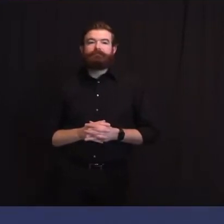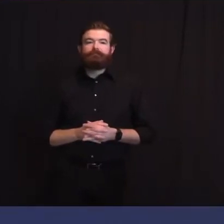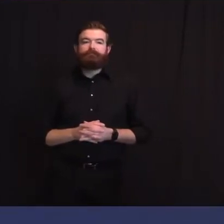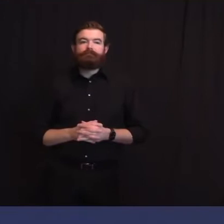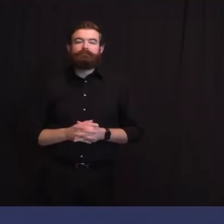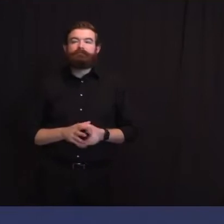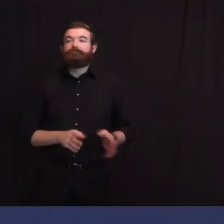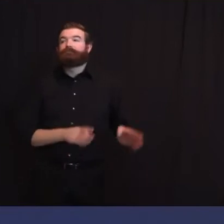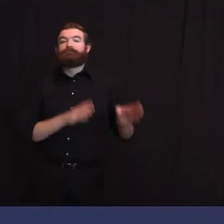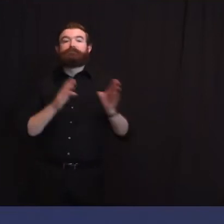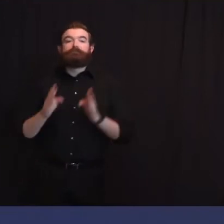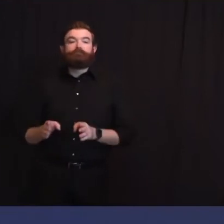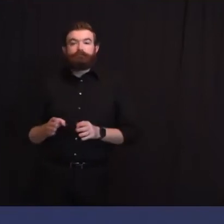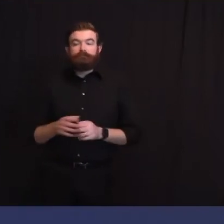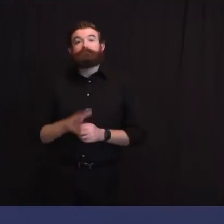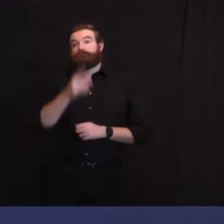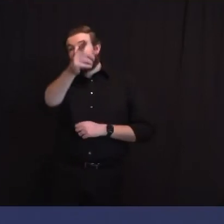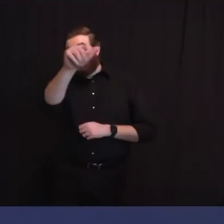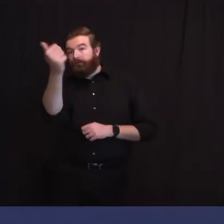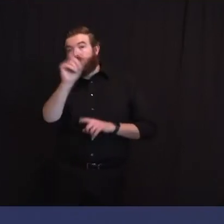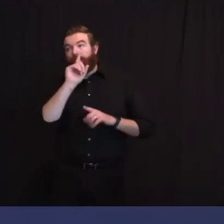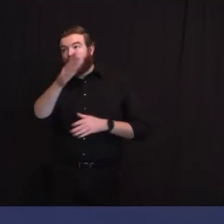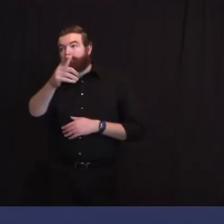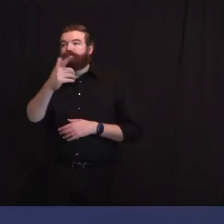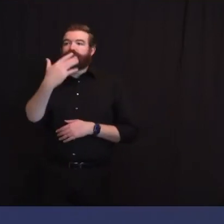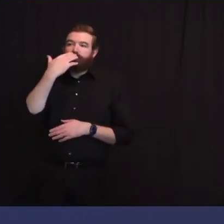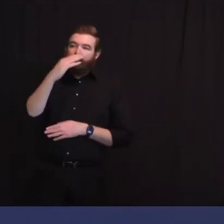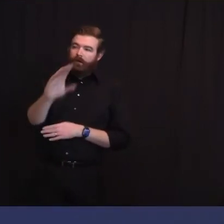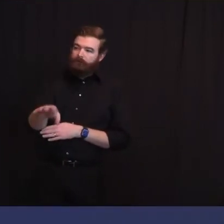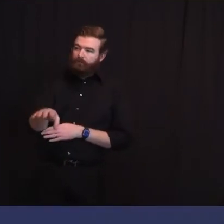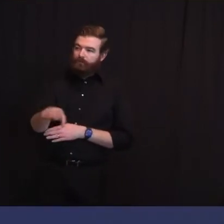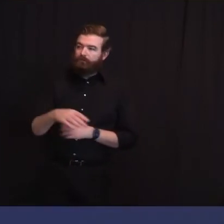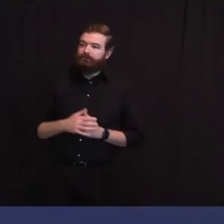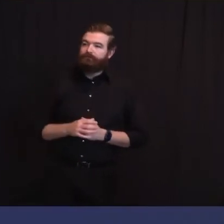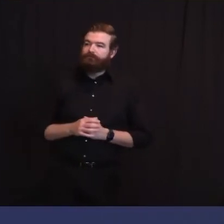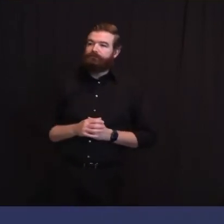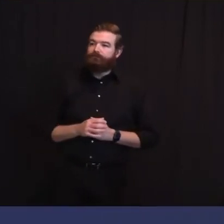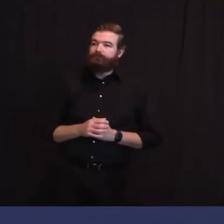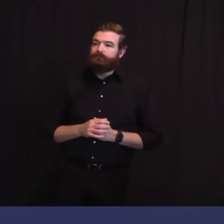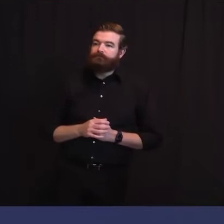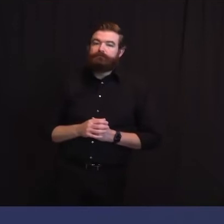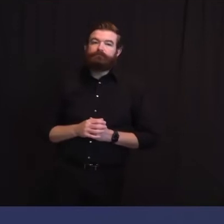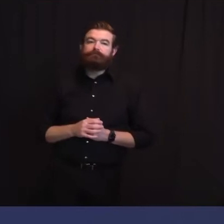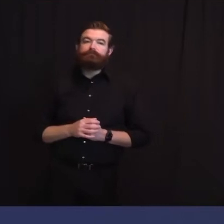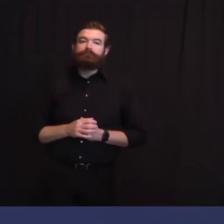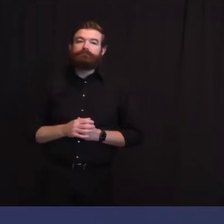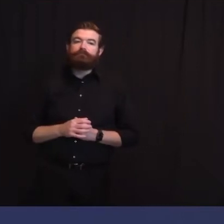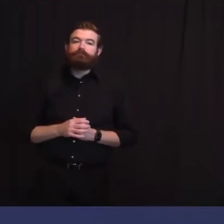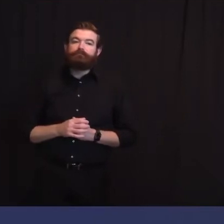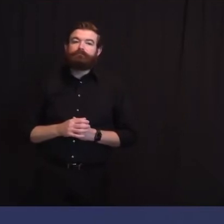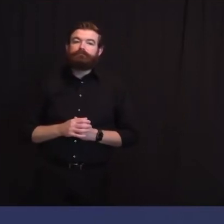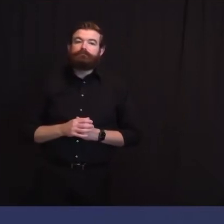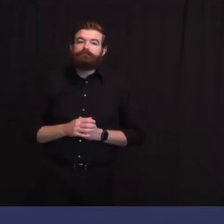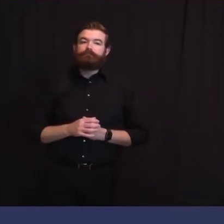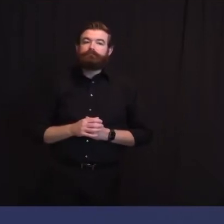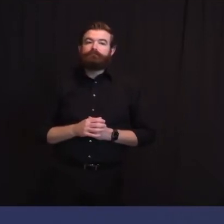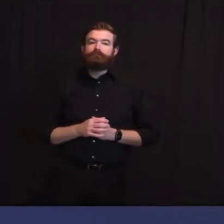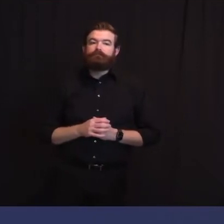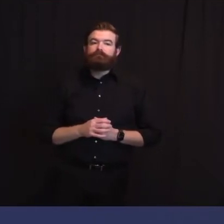Good afternoon. Good afternoon. Should the government consider paying, consider incentives or pay people to get COVID vaccines?